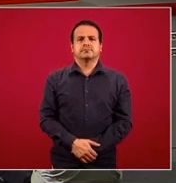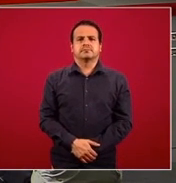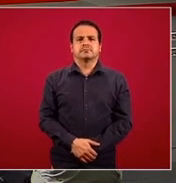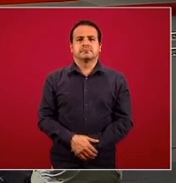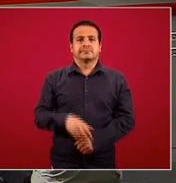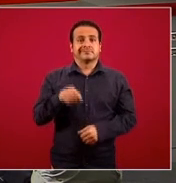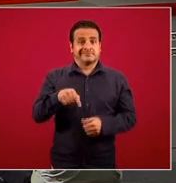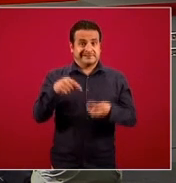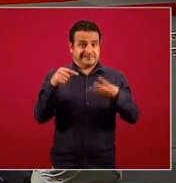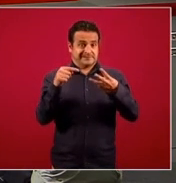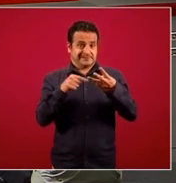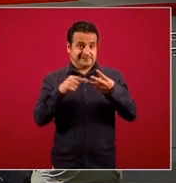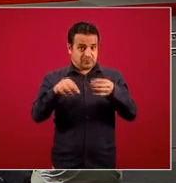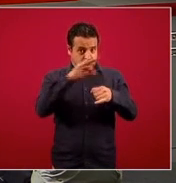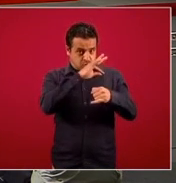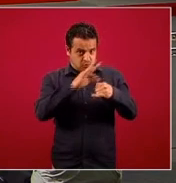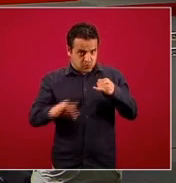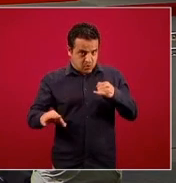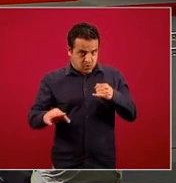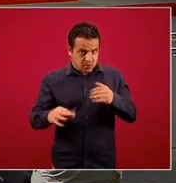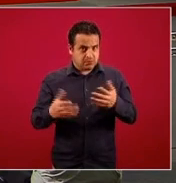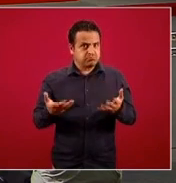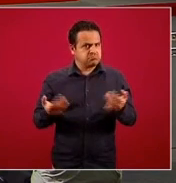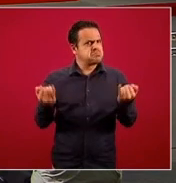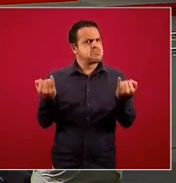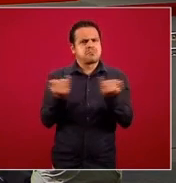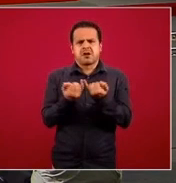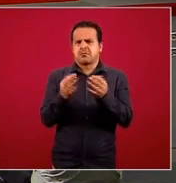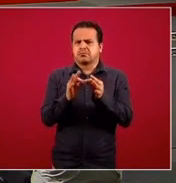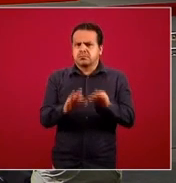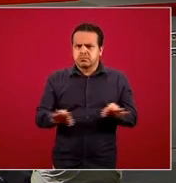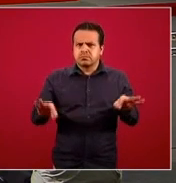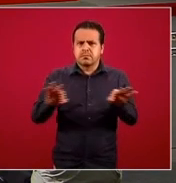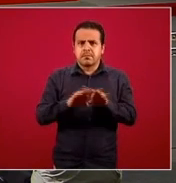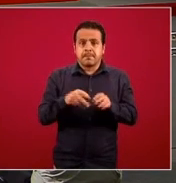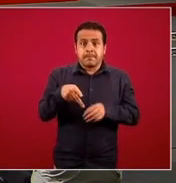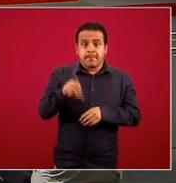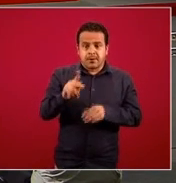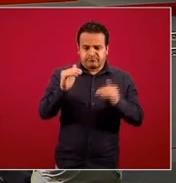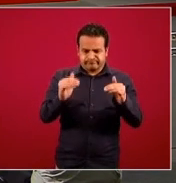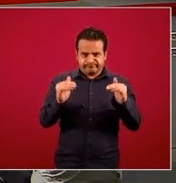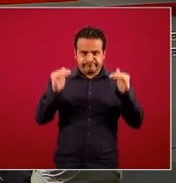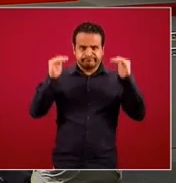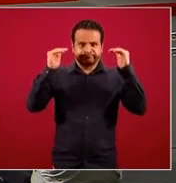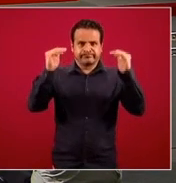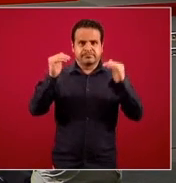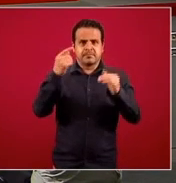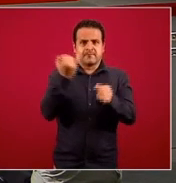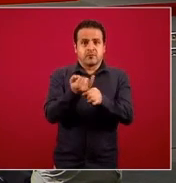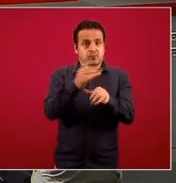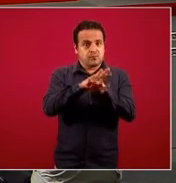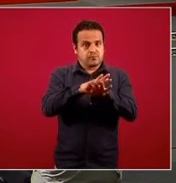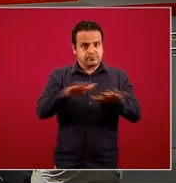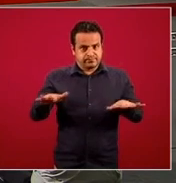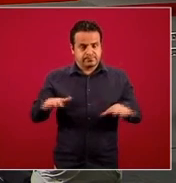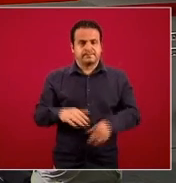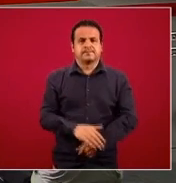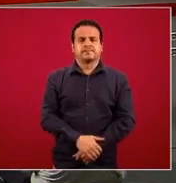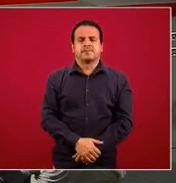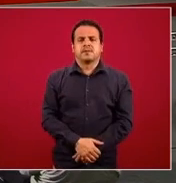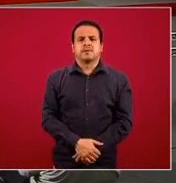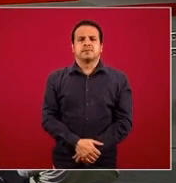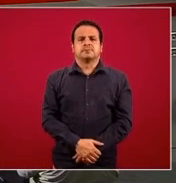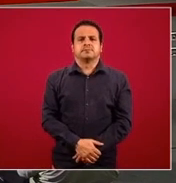new ventilators to the national health system in order to help with the control of this pandemic, and she'll be